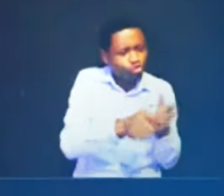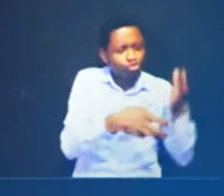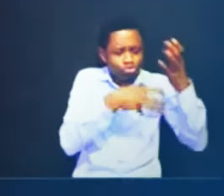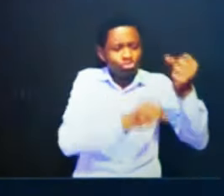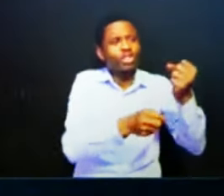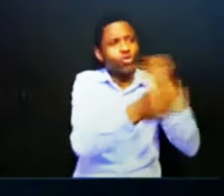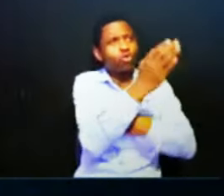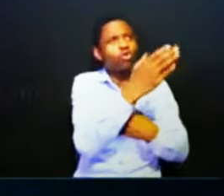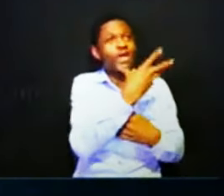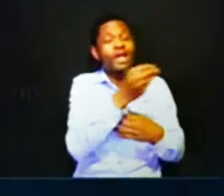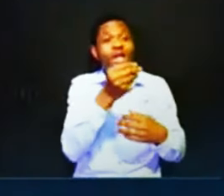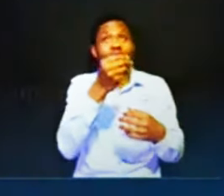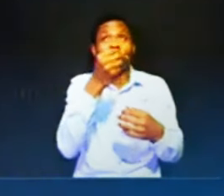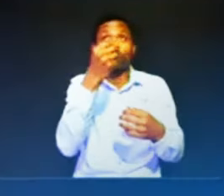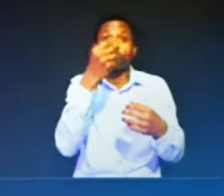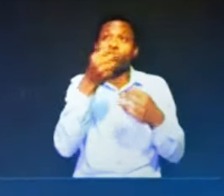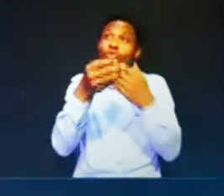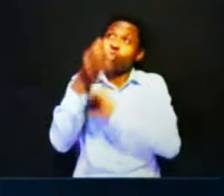being.